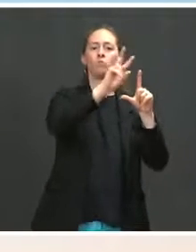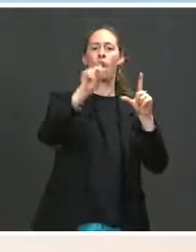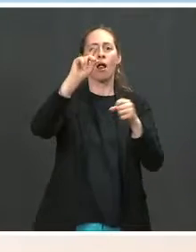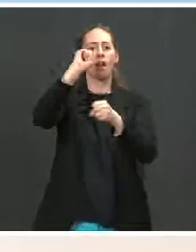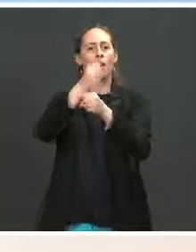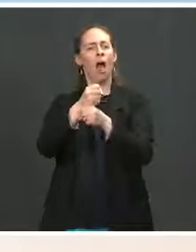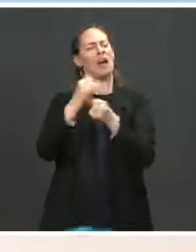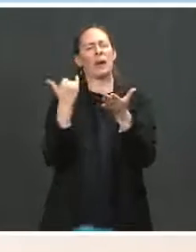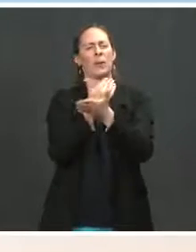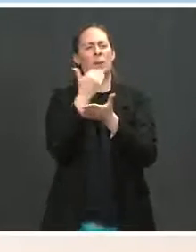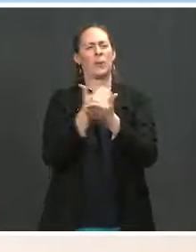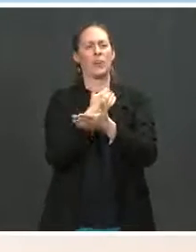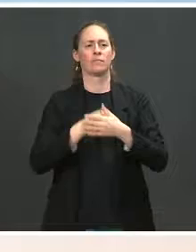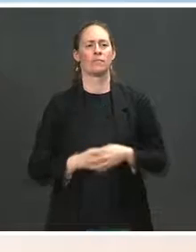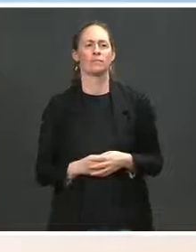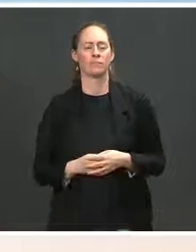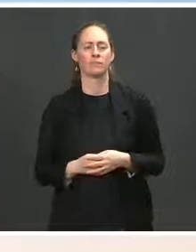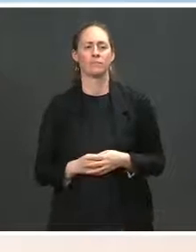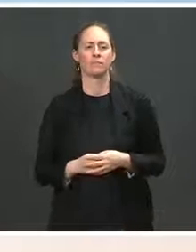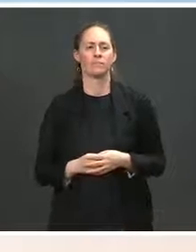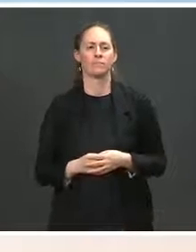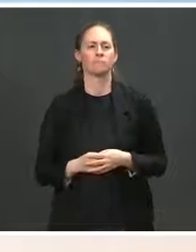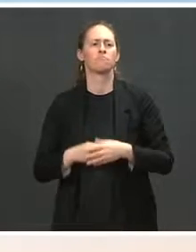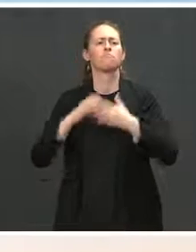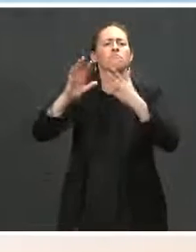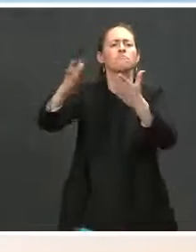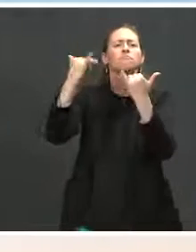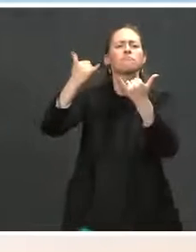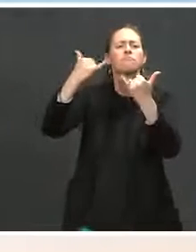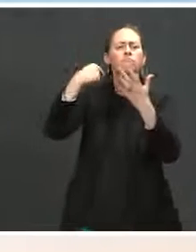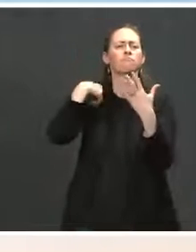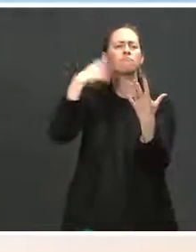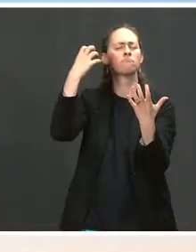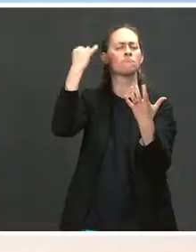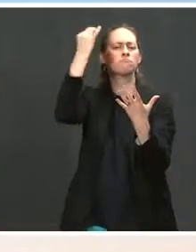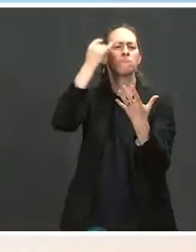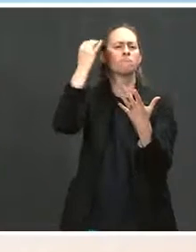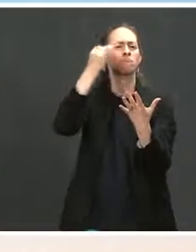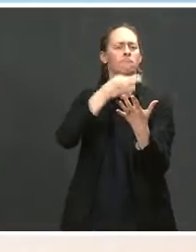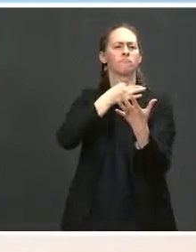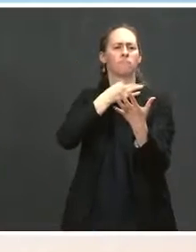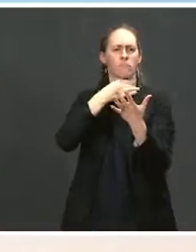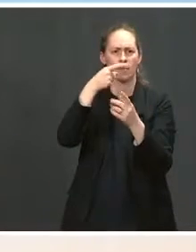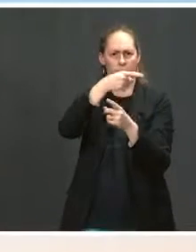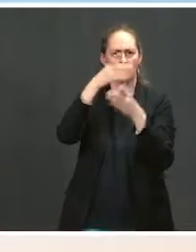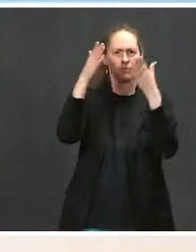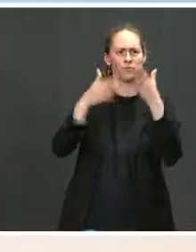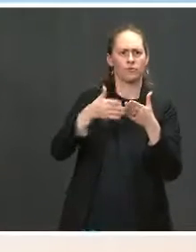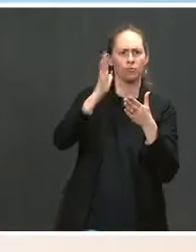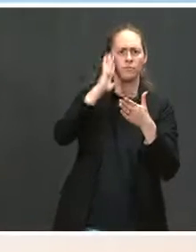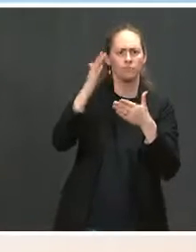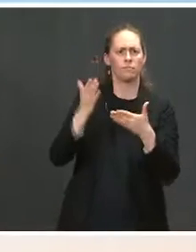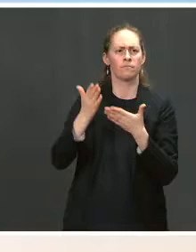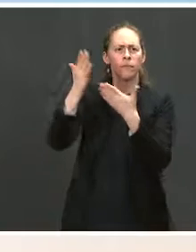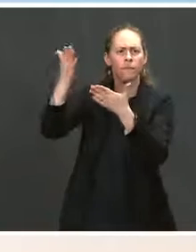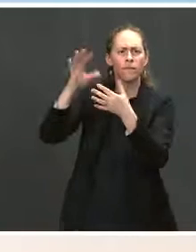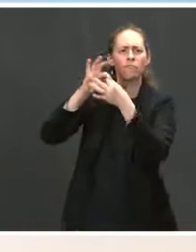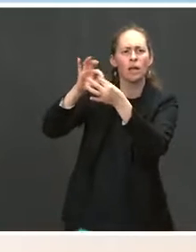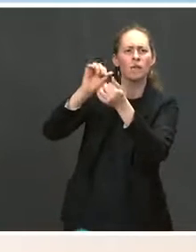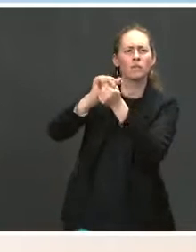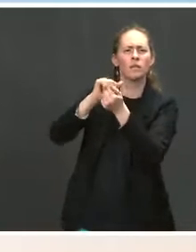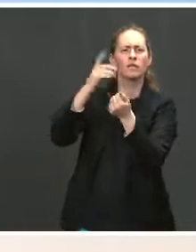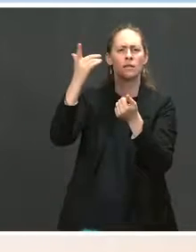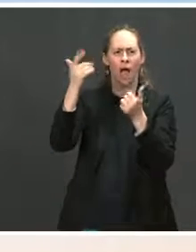summit that the president proposed, would be contingent on U.S. behavior. What is your response to that? And I know you have some